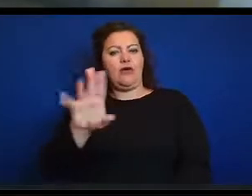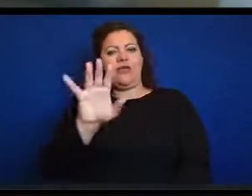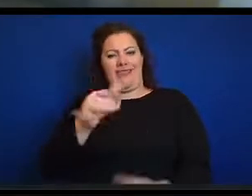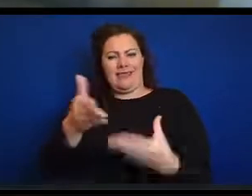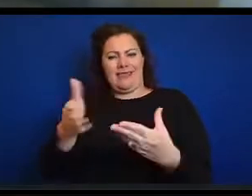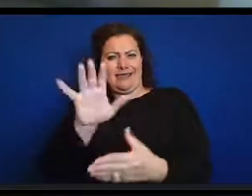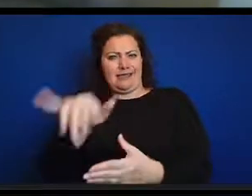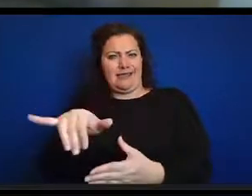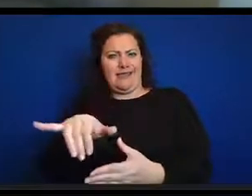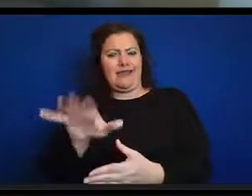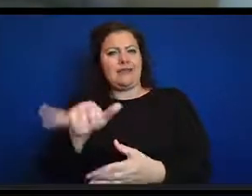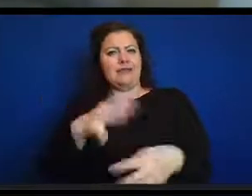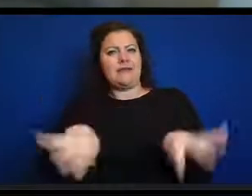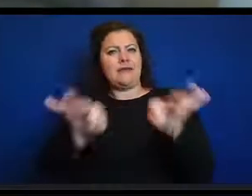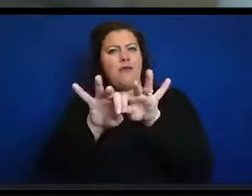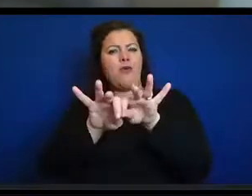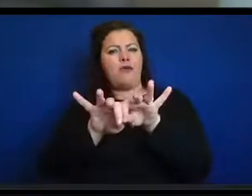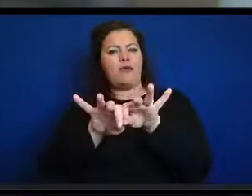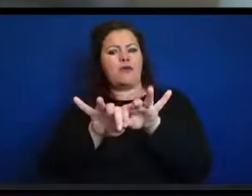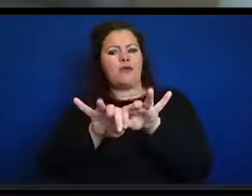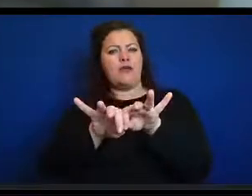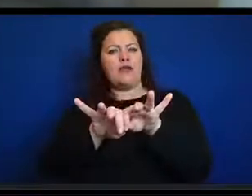the